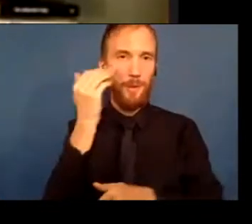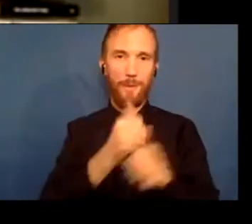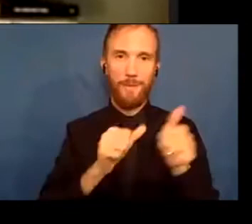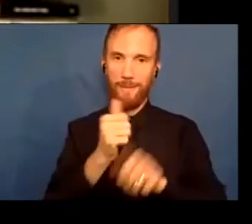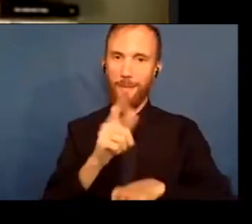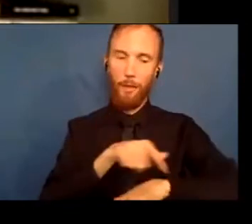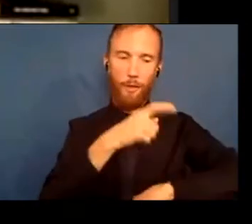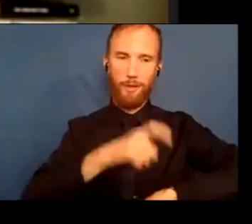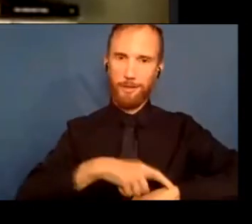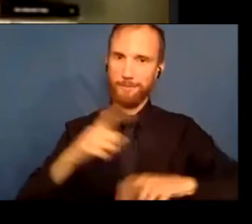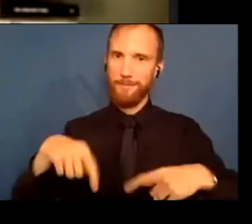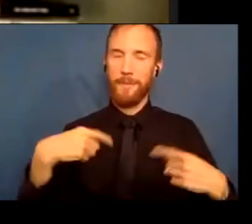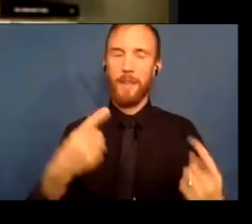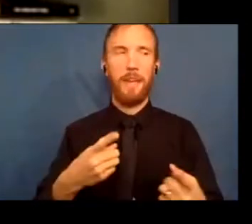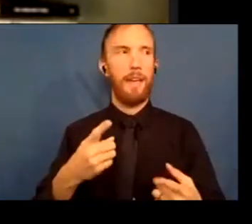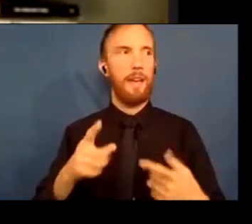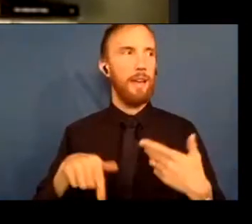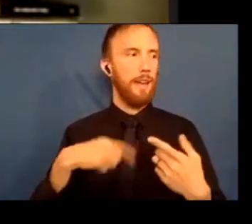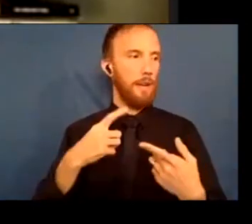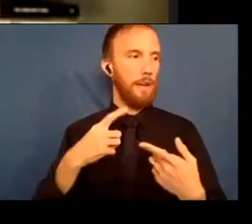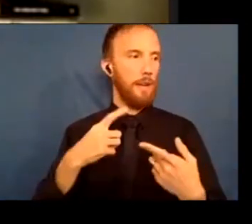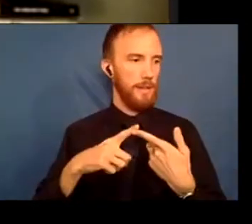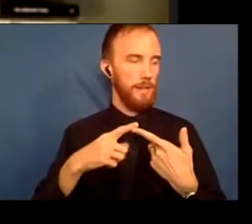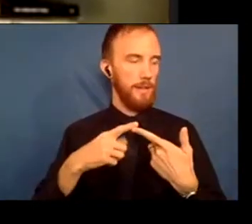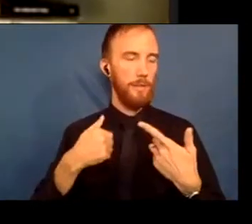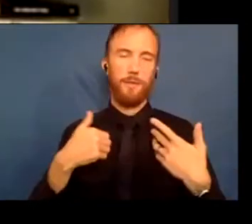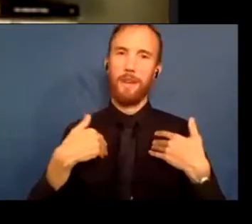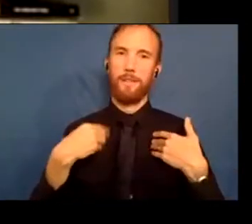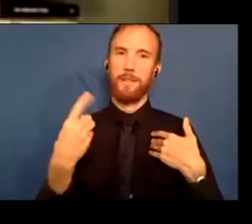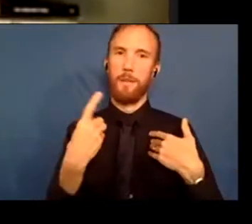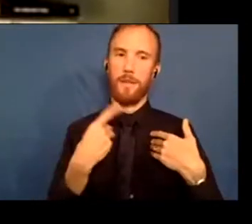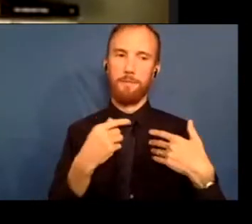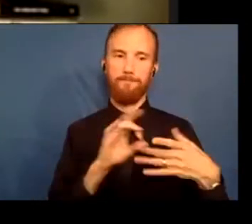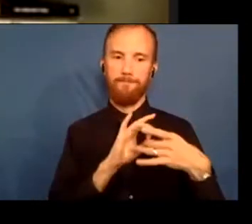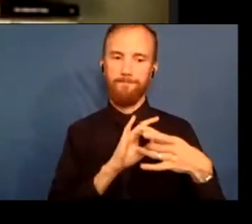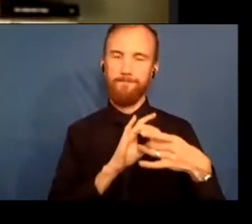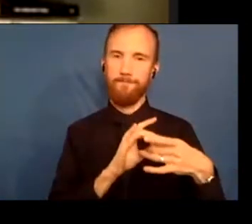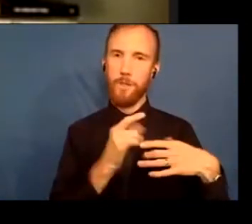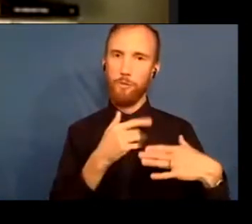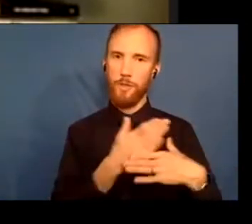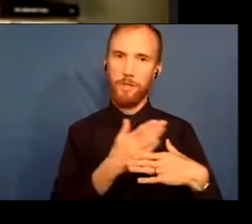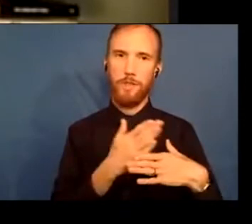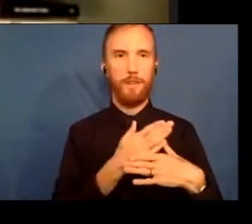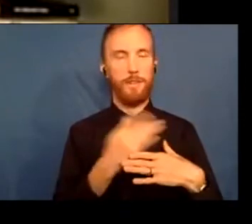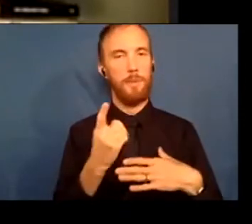we share something very personal because we both lost a parent this year.